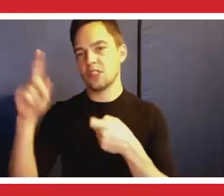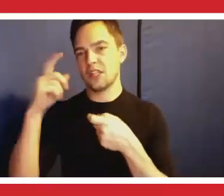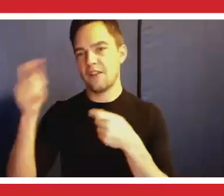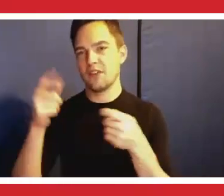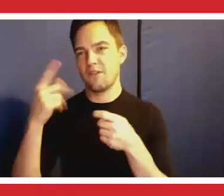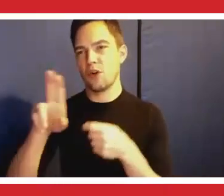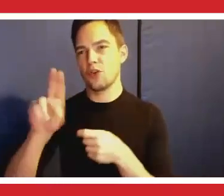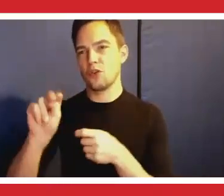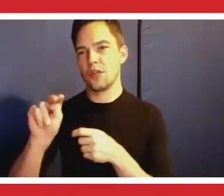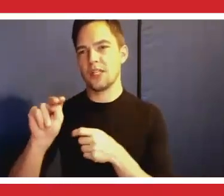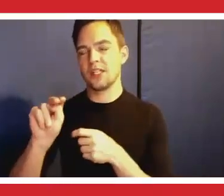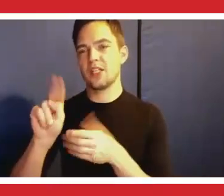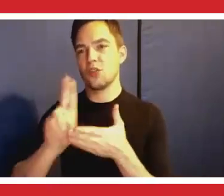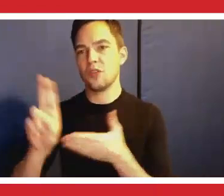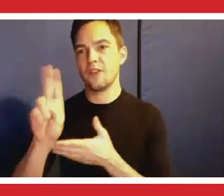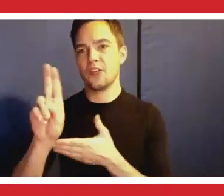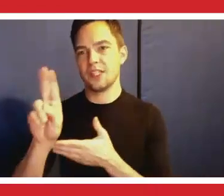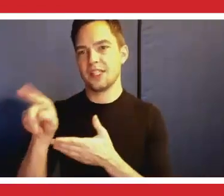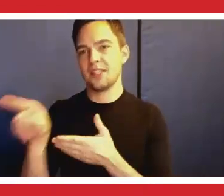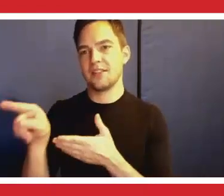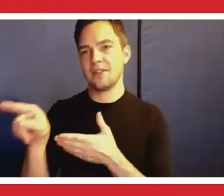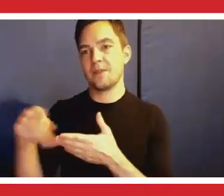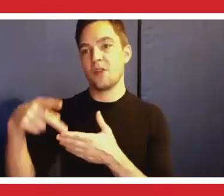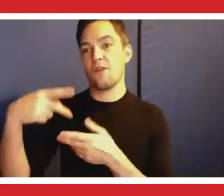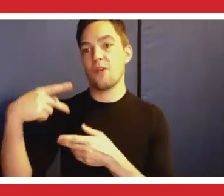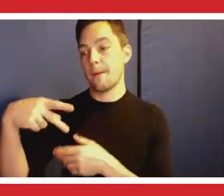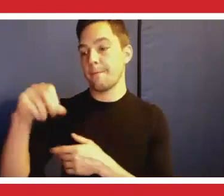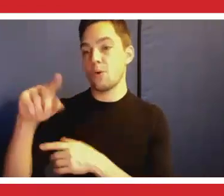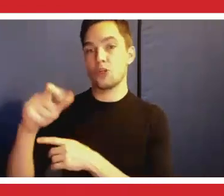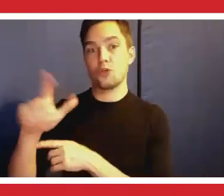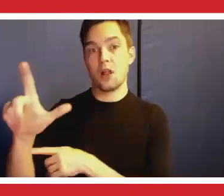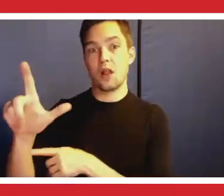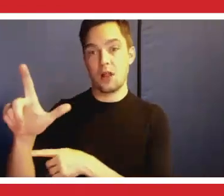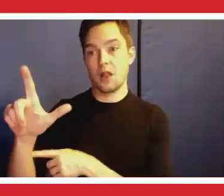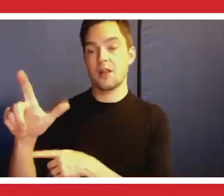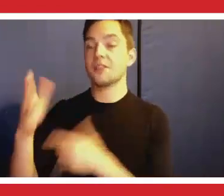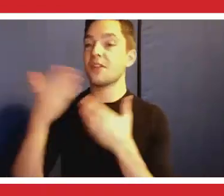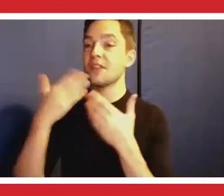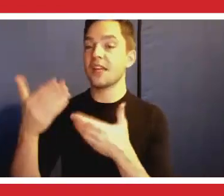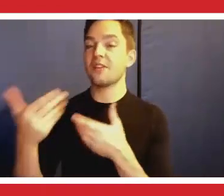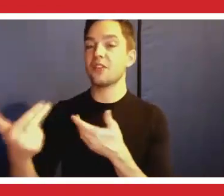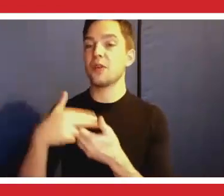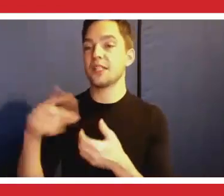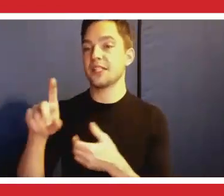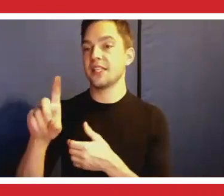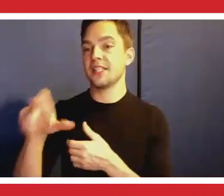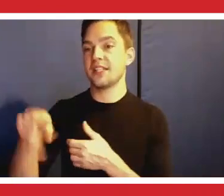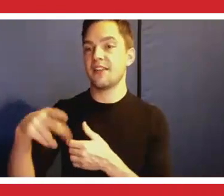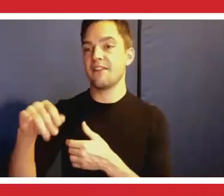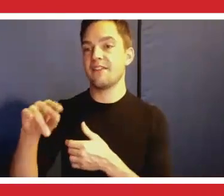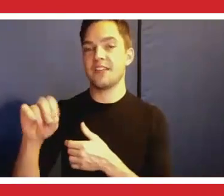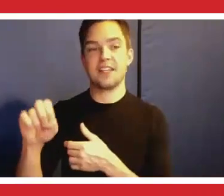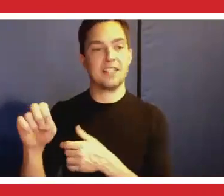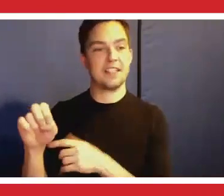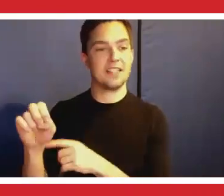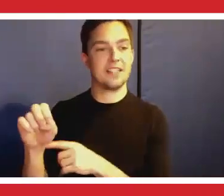UN University over in Portugal. Thank you so much for joining us, Delfina. Thank you so